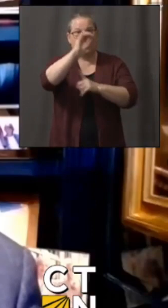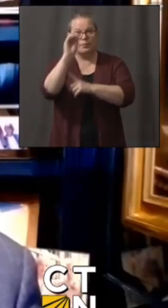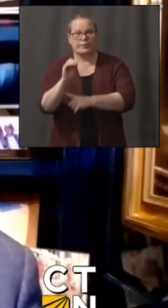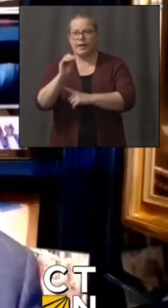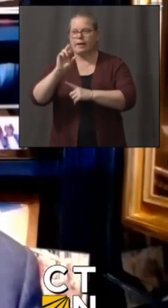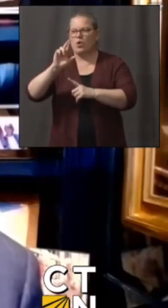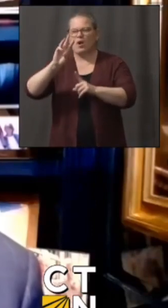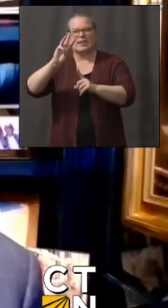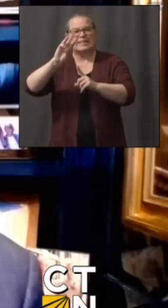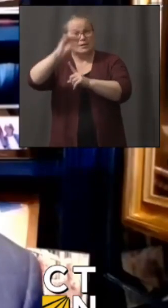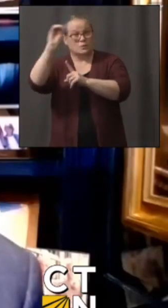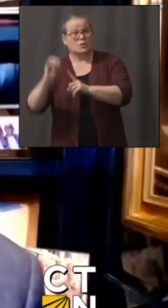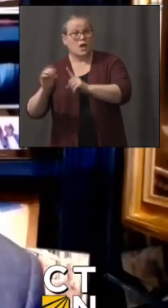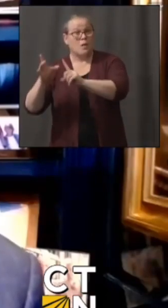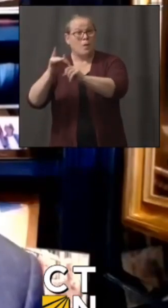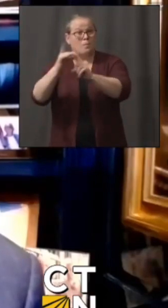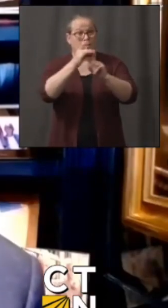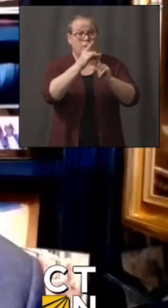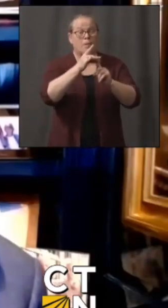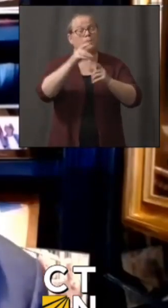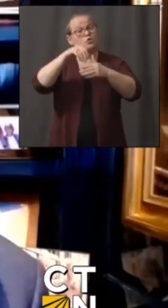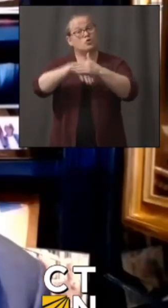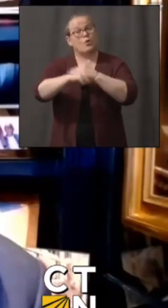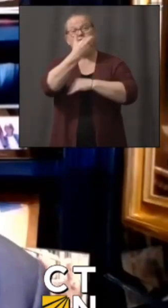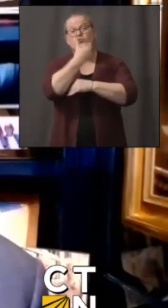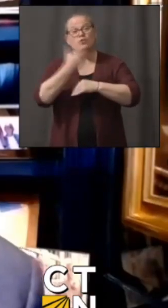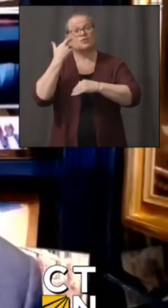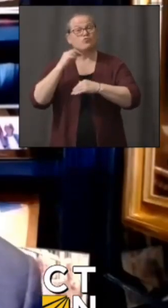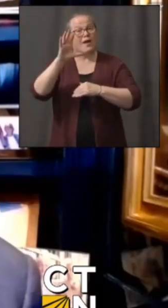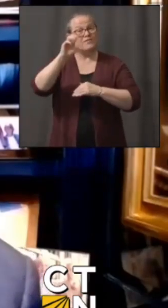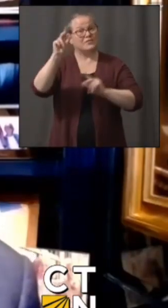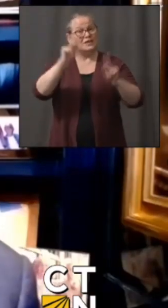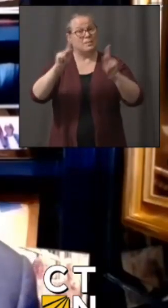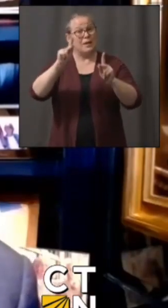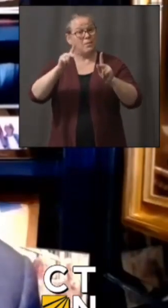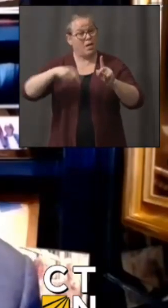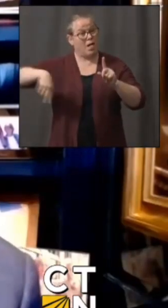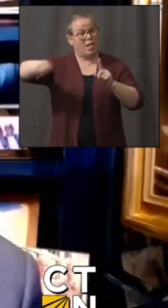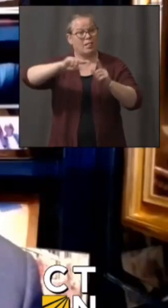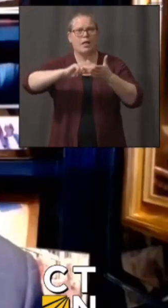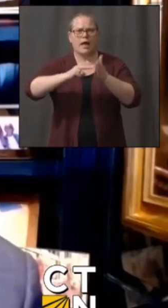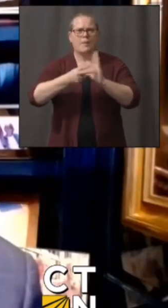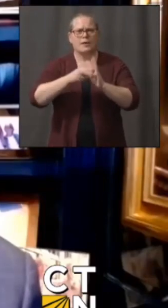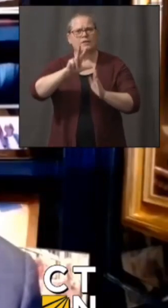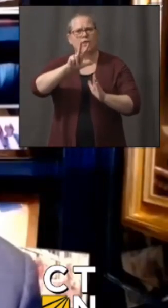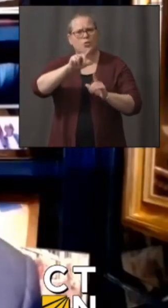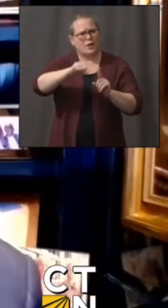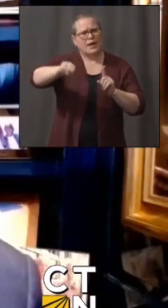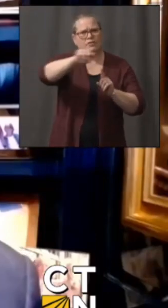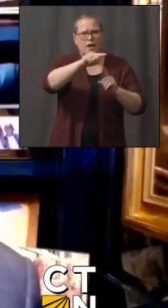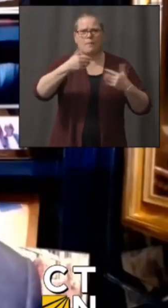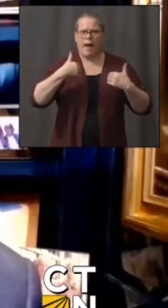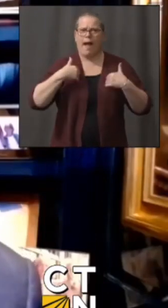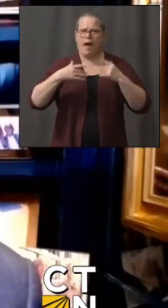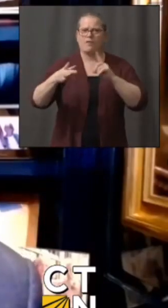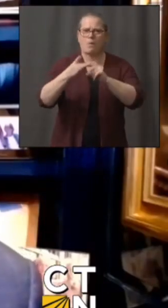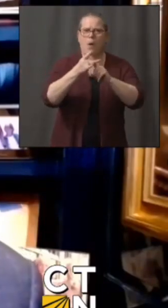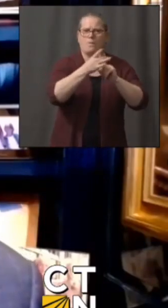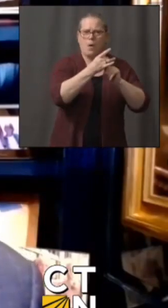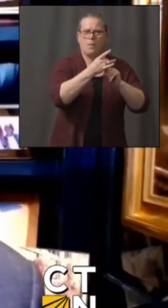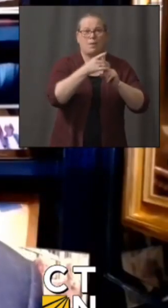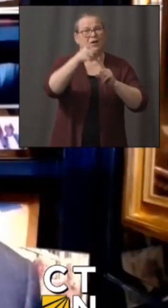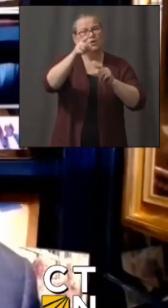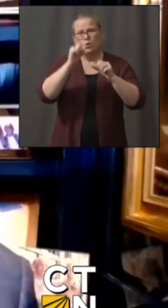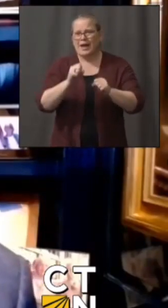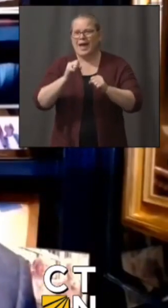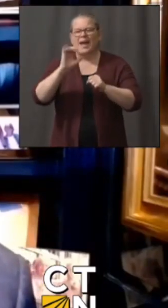restaurant, that means 3 of them are infected. And you can put up plexiglass and anything you want. If somebody sneezes, you've got a problem. And I